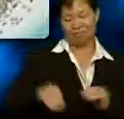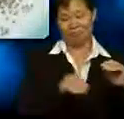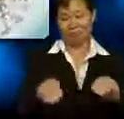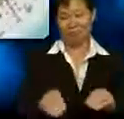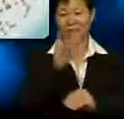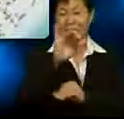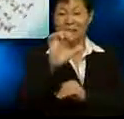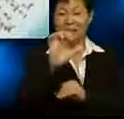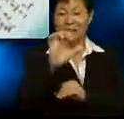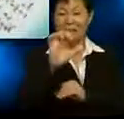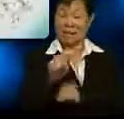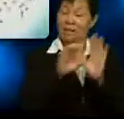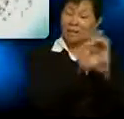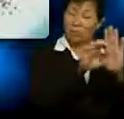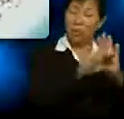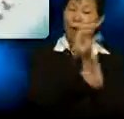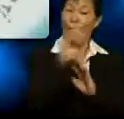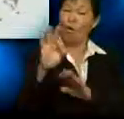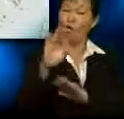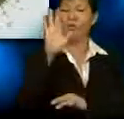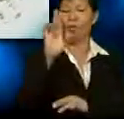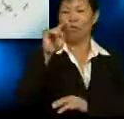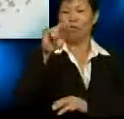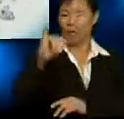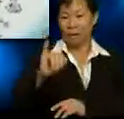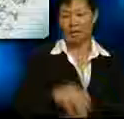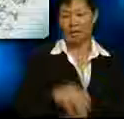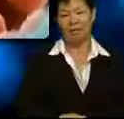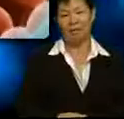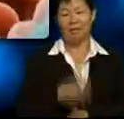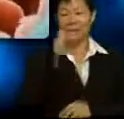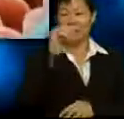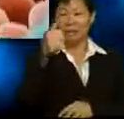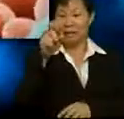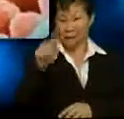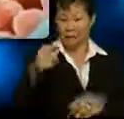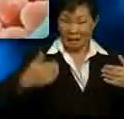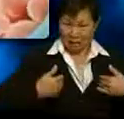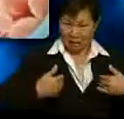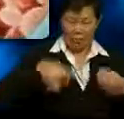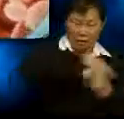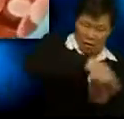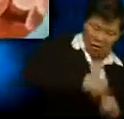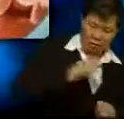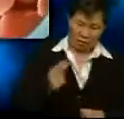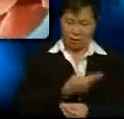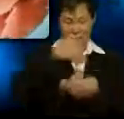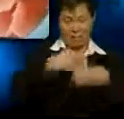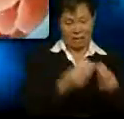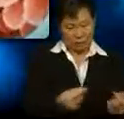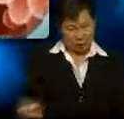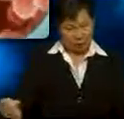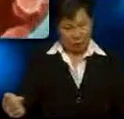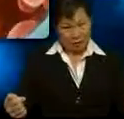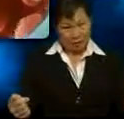Yeast is an example of fungi. Yeast exists all around us, in soil,